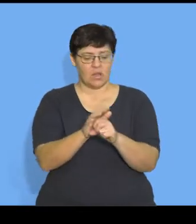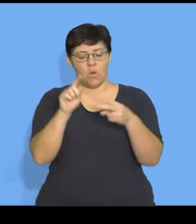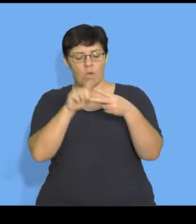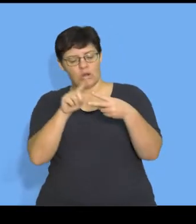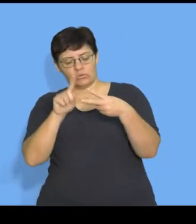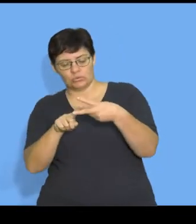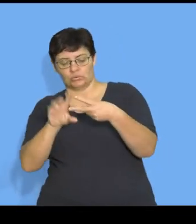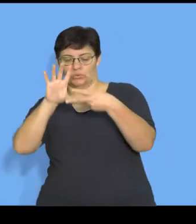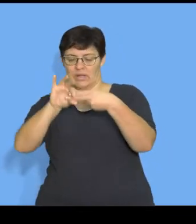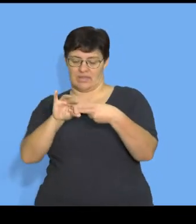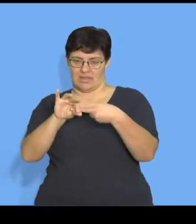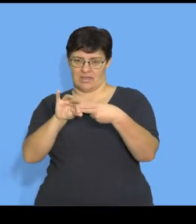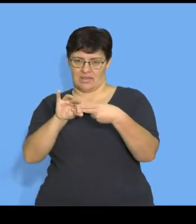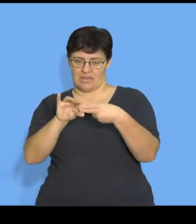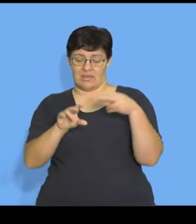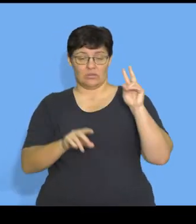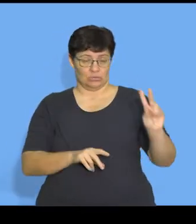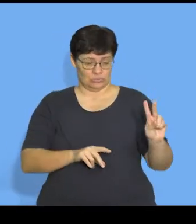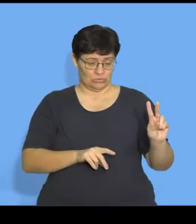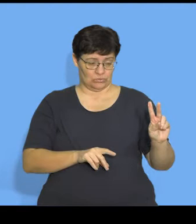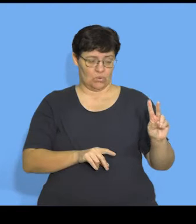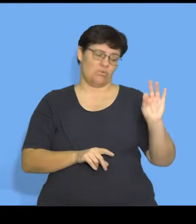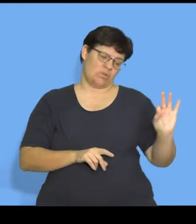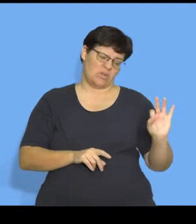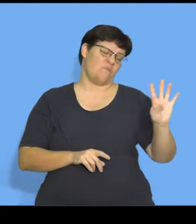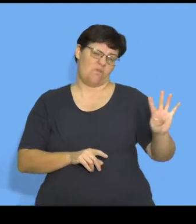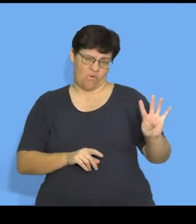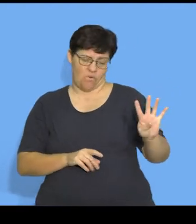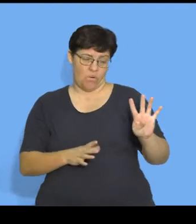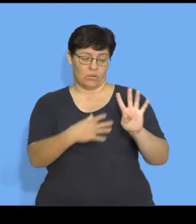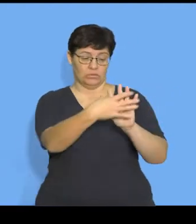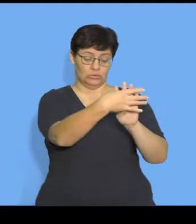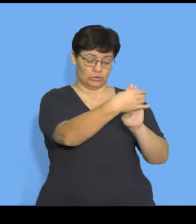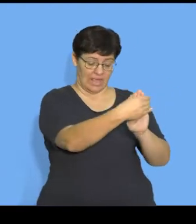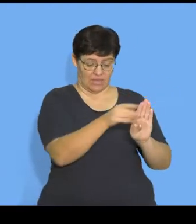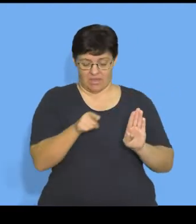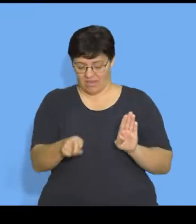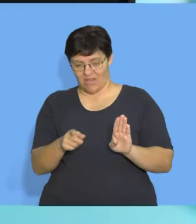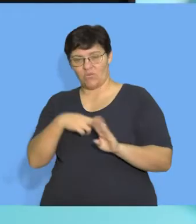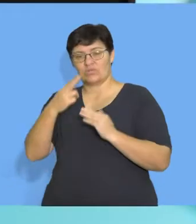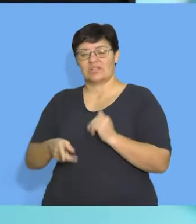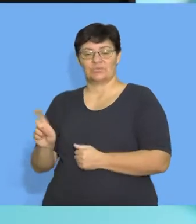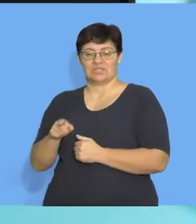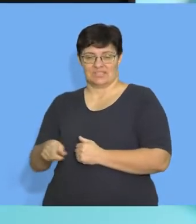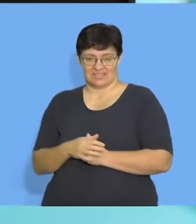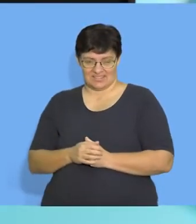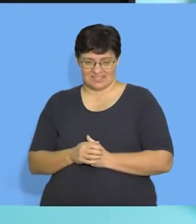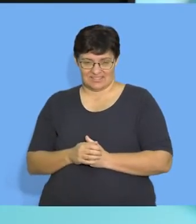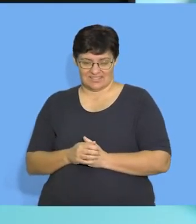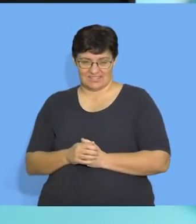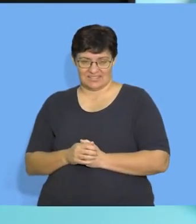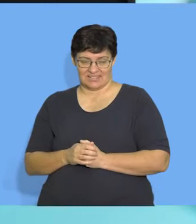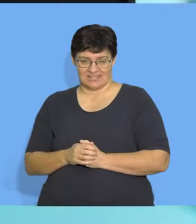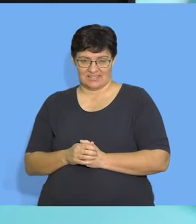other words, I have 2 vectors, or 3 or 4, and I say if I took all of those away and replace it with a